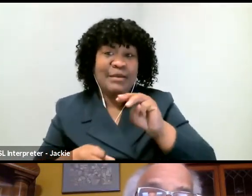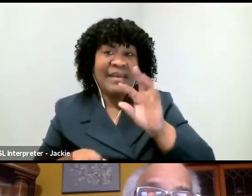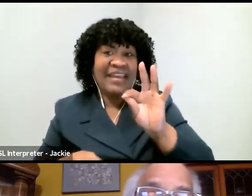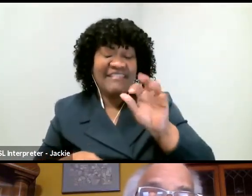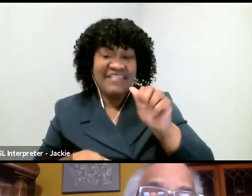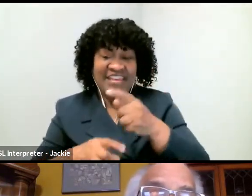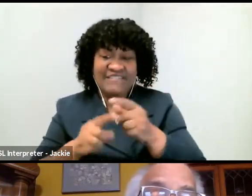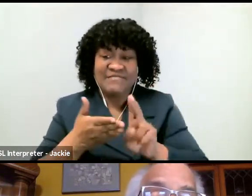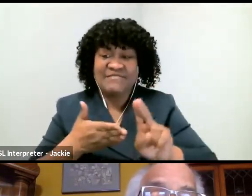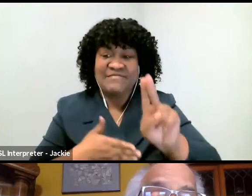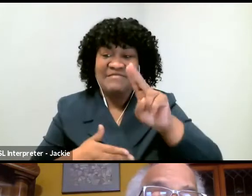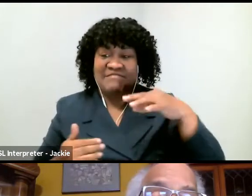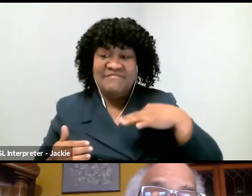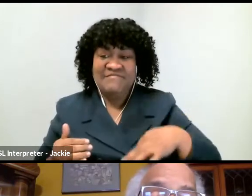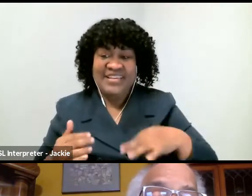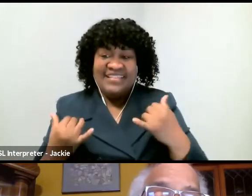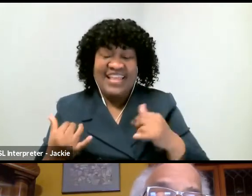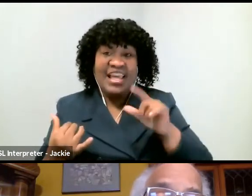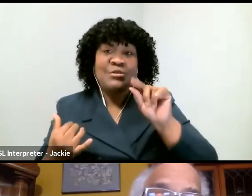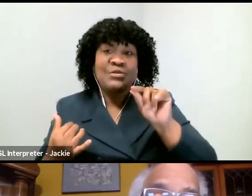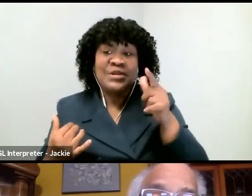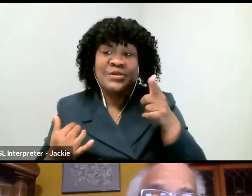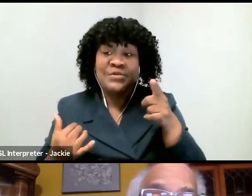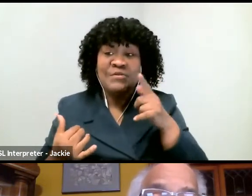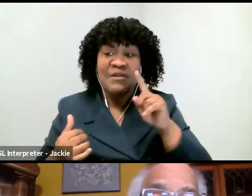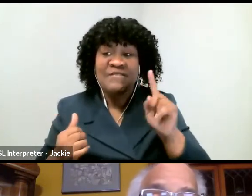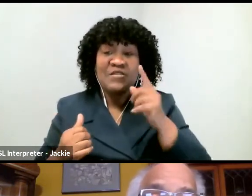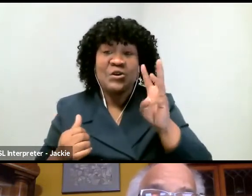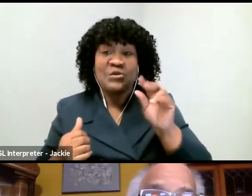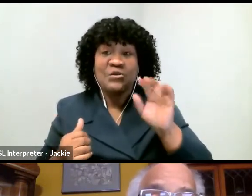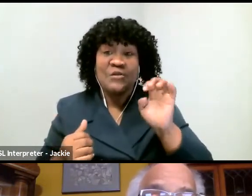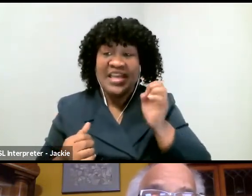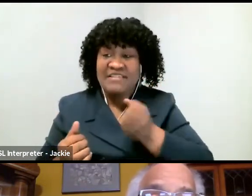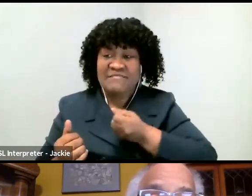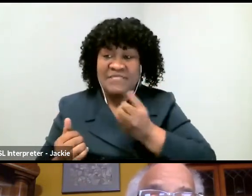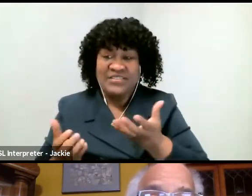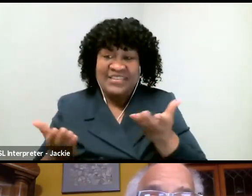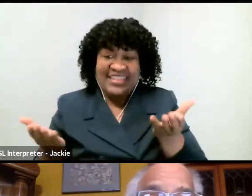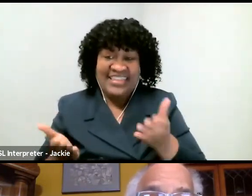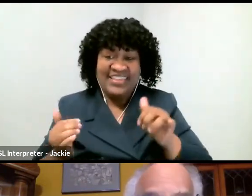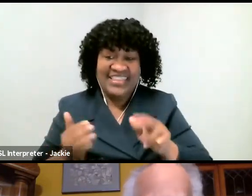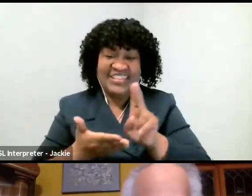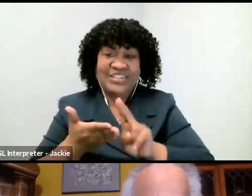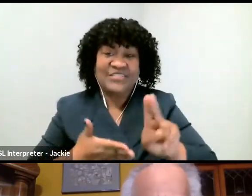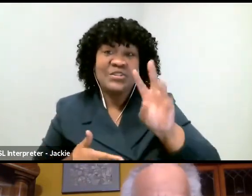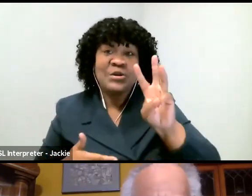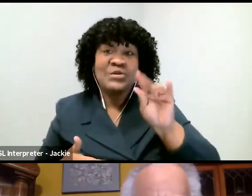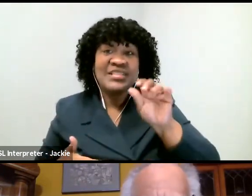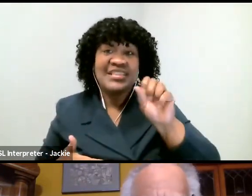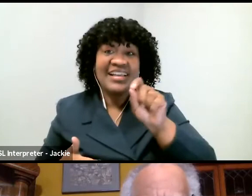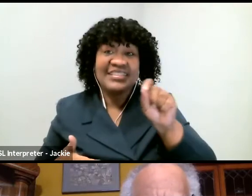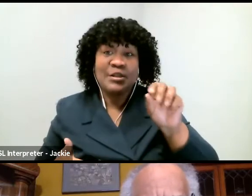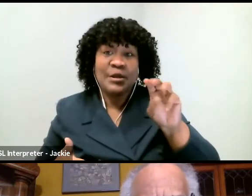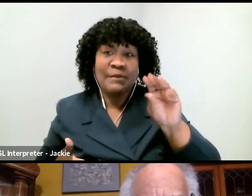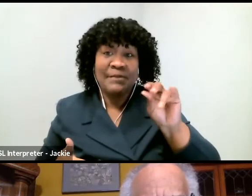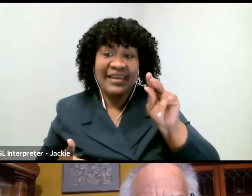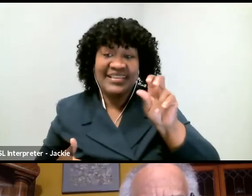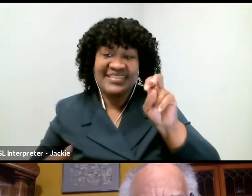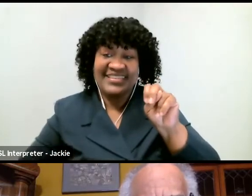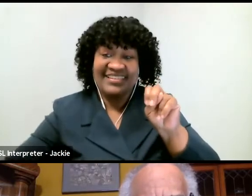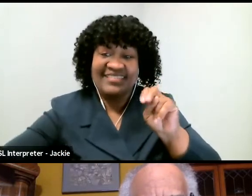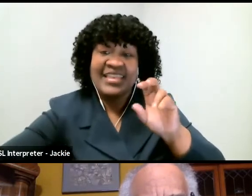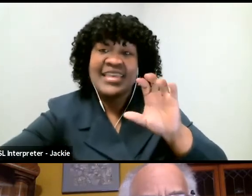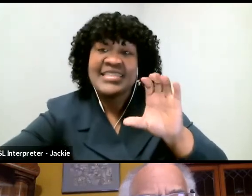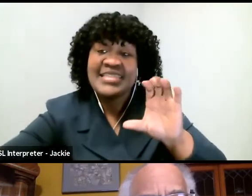I'm currently serving as the 2021 First Wave Poetry Fellow here at the University of Wisconsin-Madison.